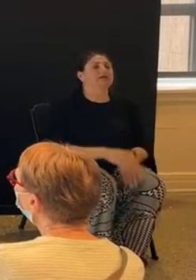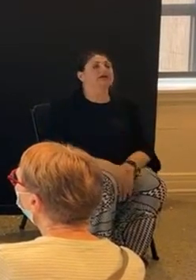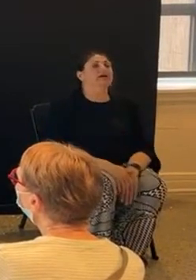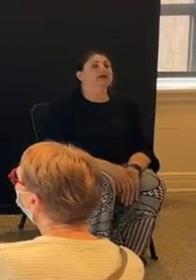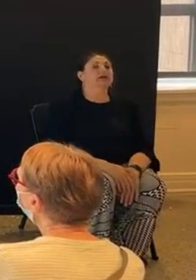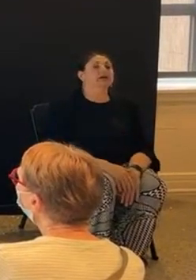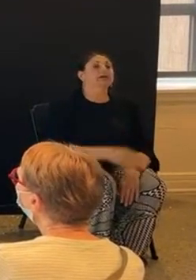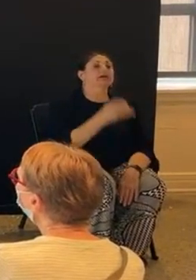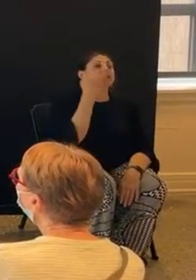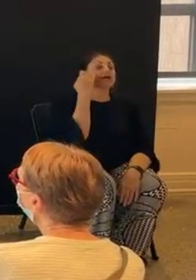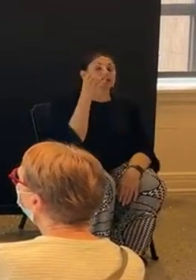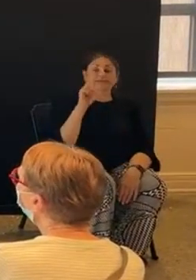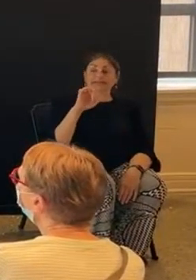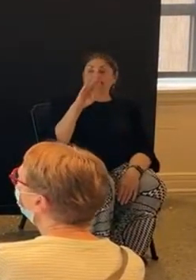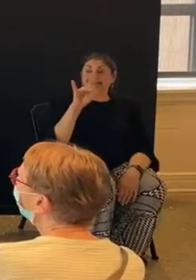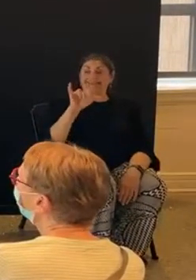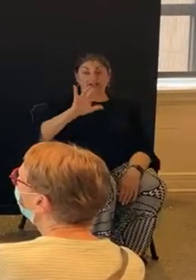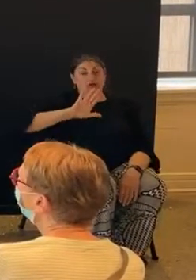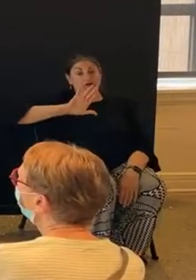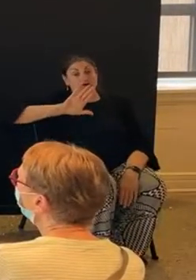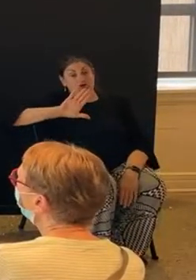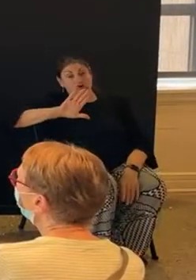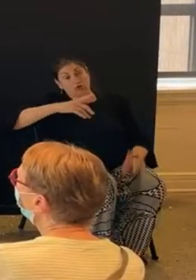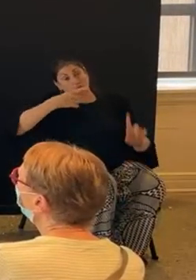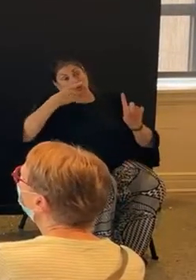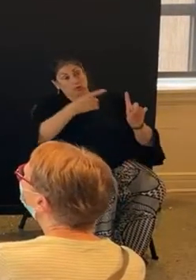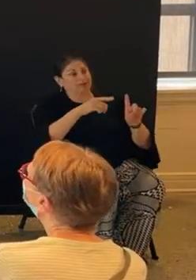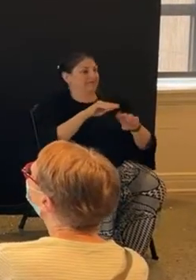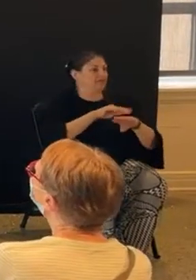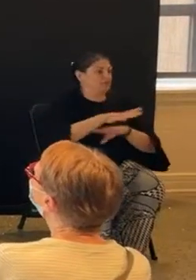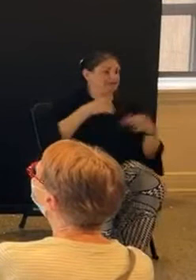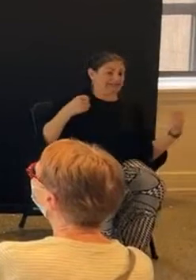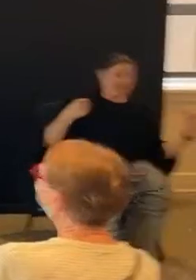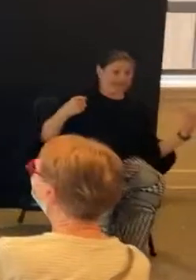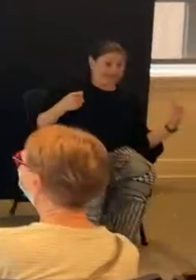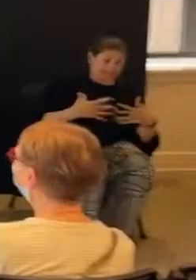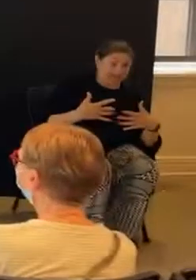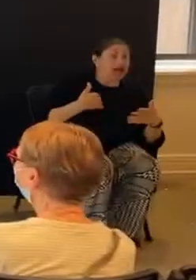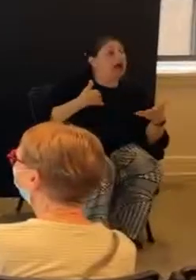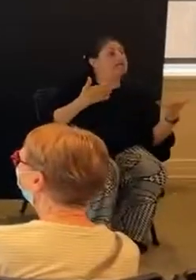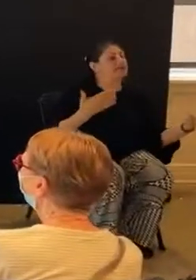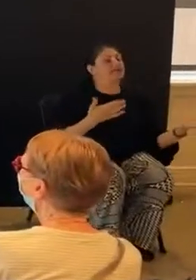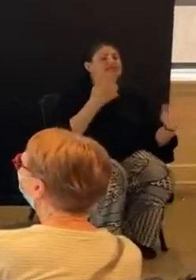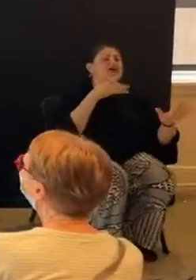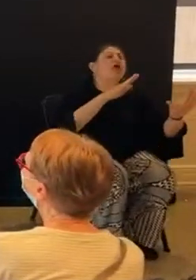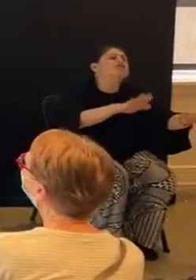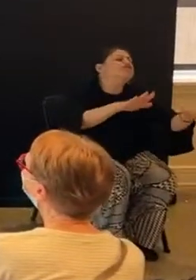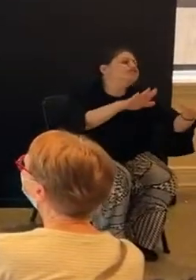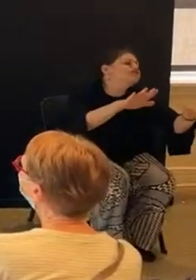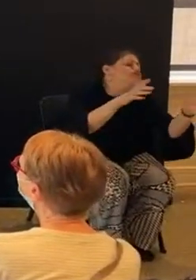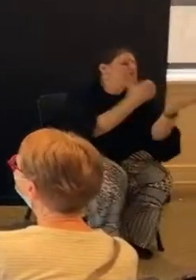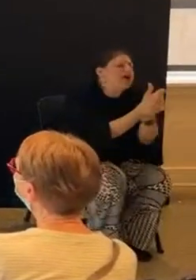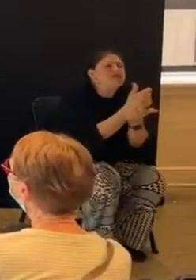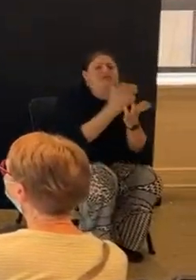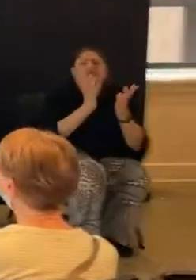if Sandy's goal was to kind of scare the bejesus out you, I'm here to tell you it's all going to be okay.